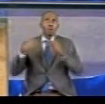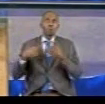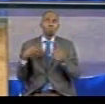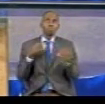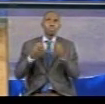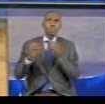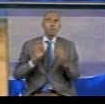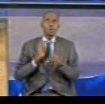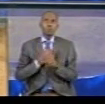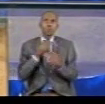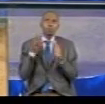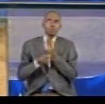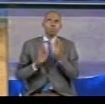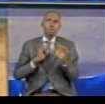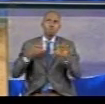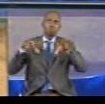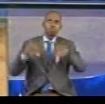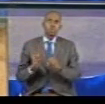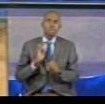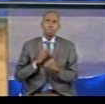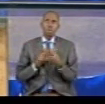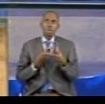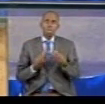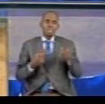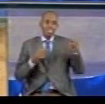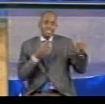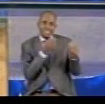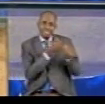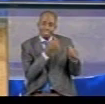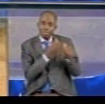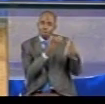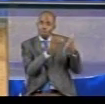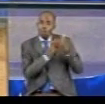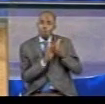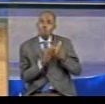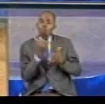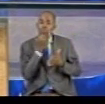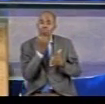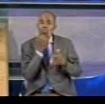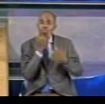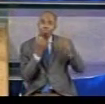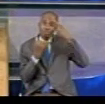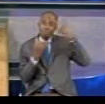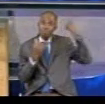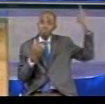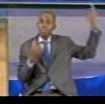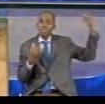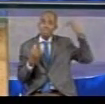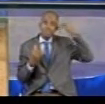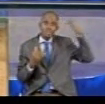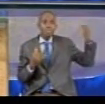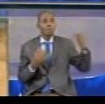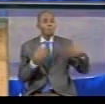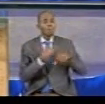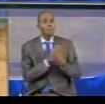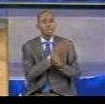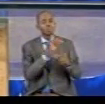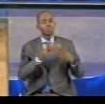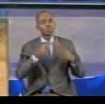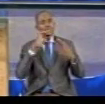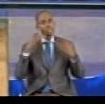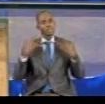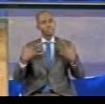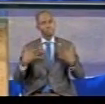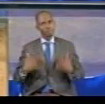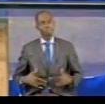the children of Israel distressing them. It was what they supposed might happen. It says, Moab was